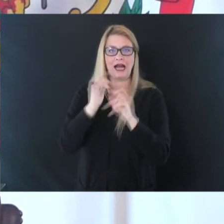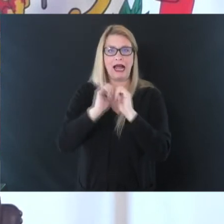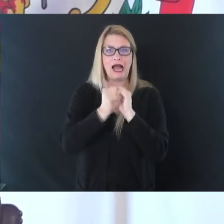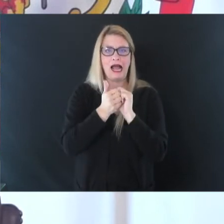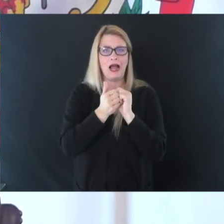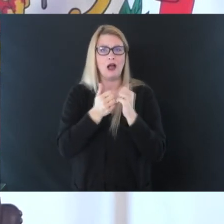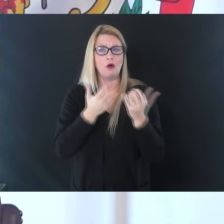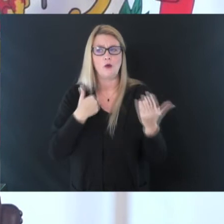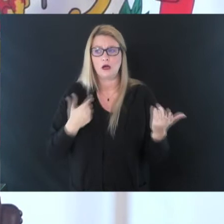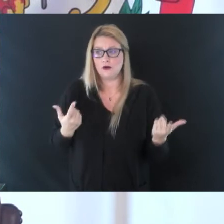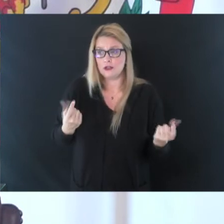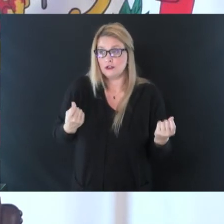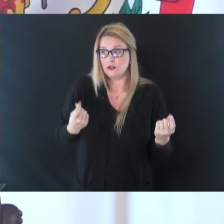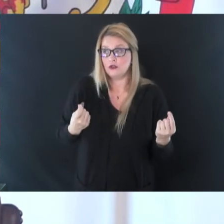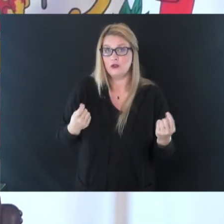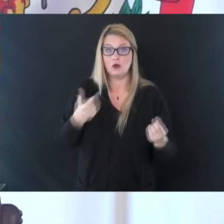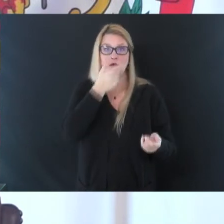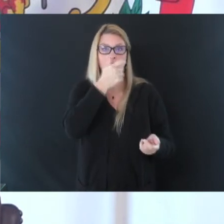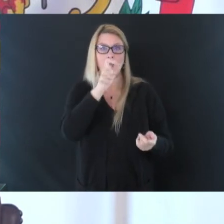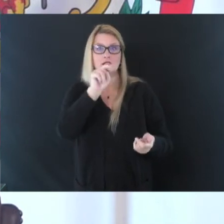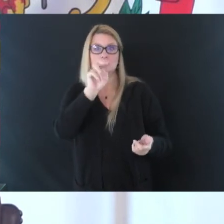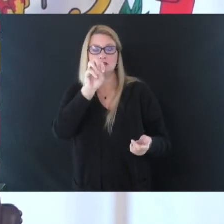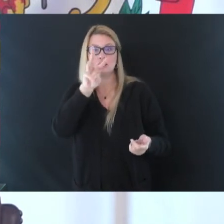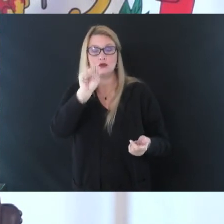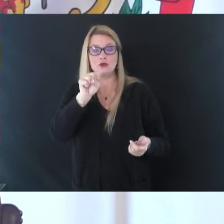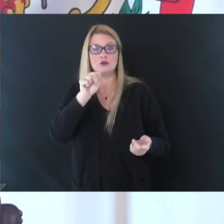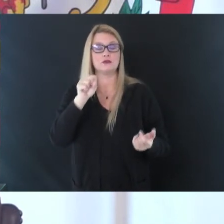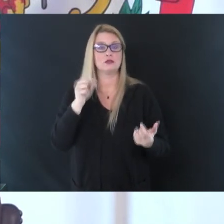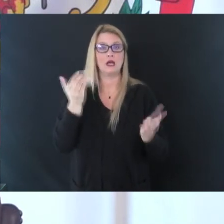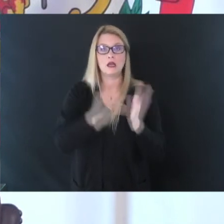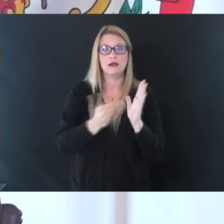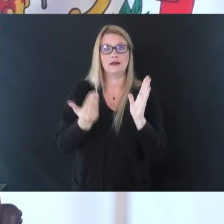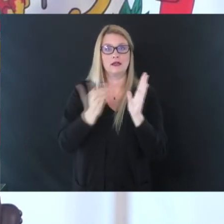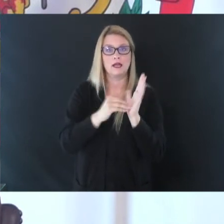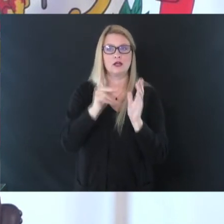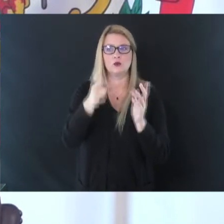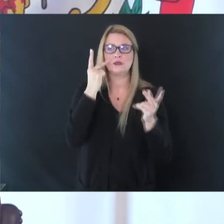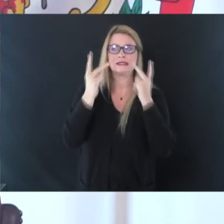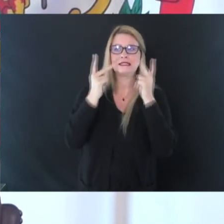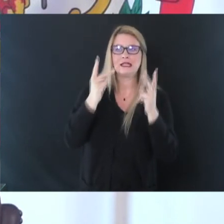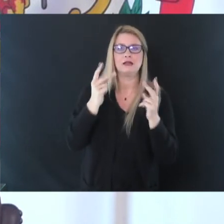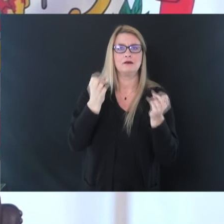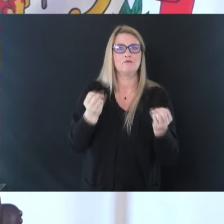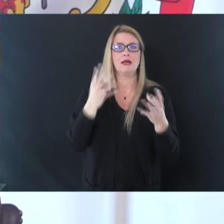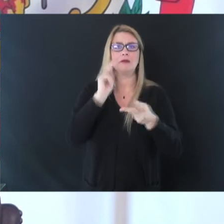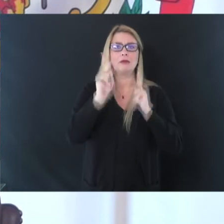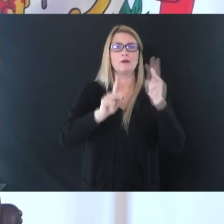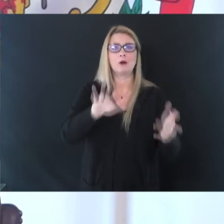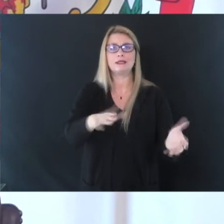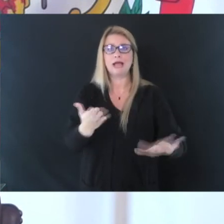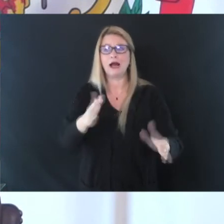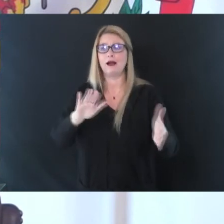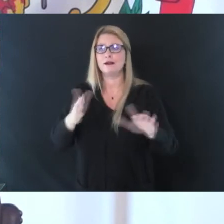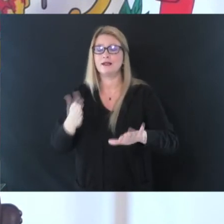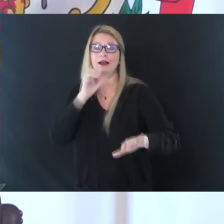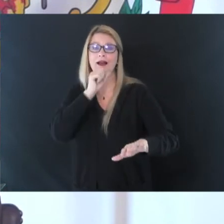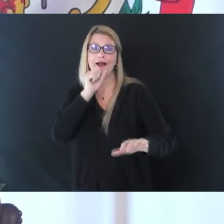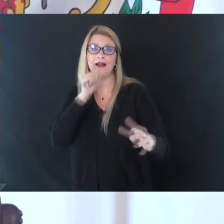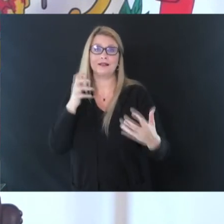watching the news, and over you see this many people died, and you hear me read the ages, and